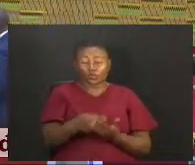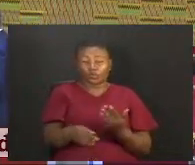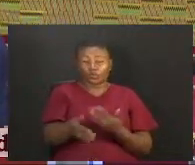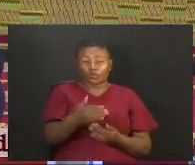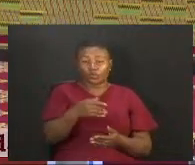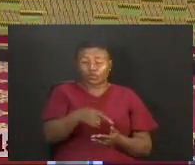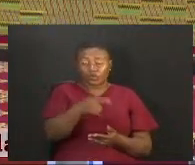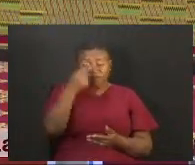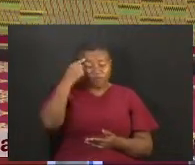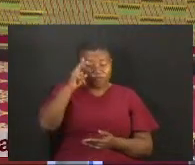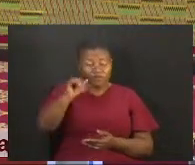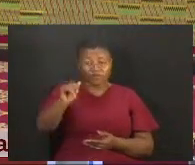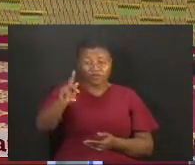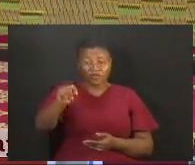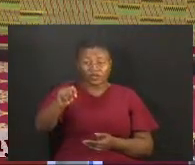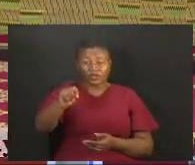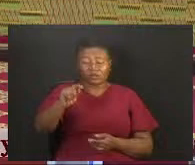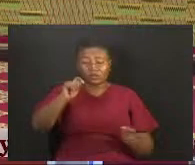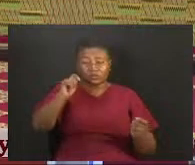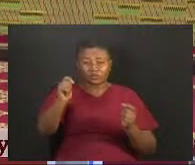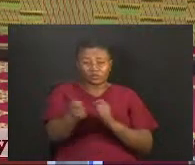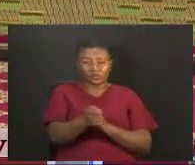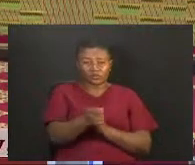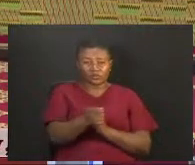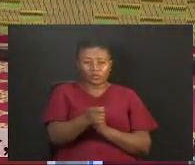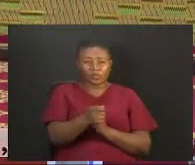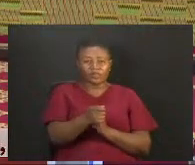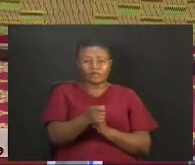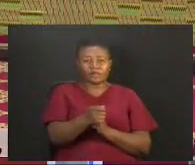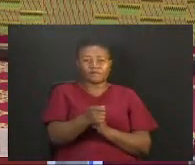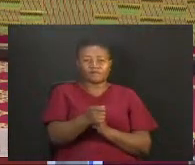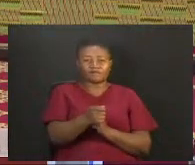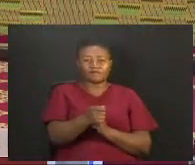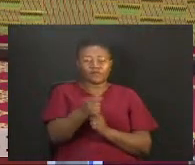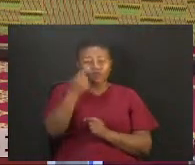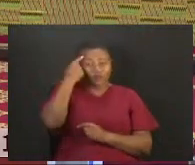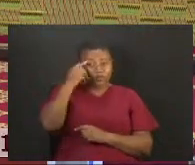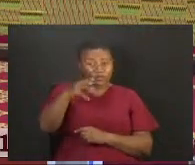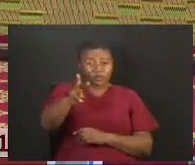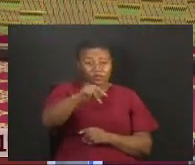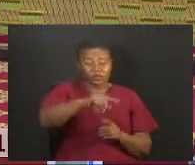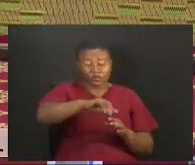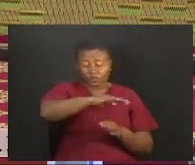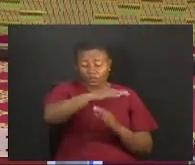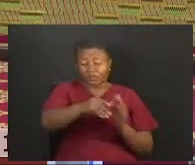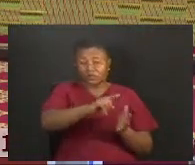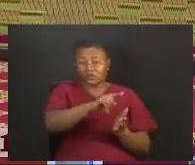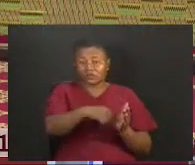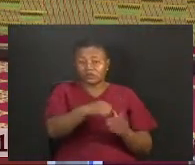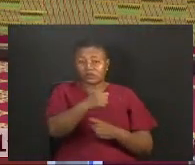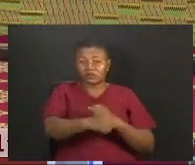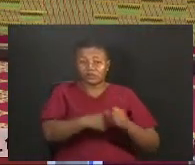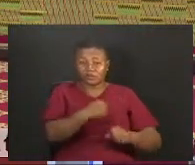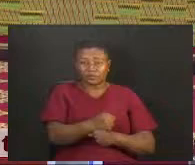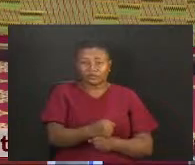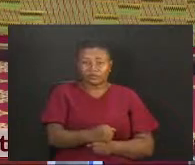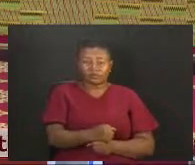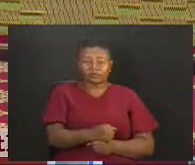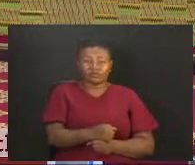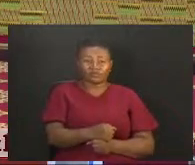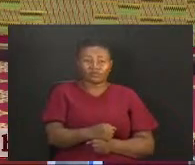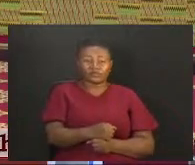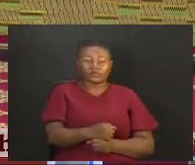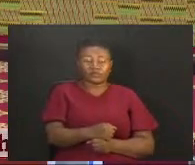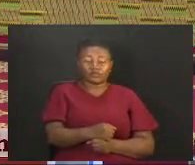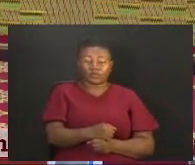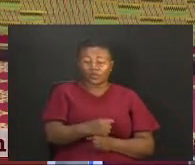VAT reform will be is for them to complete this year. Mr. Speaker, the parameters will